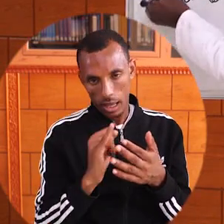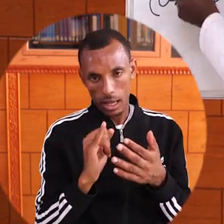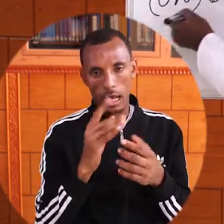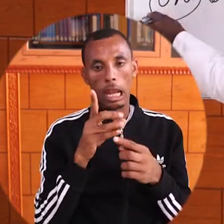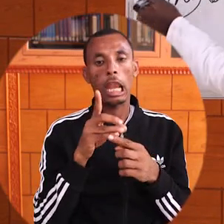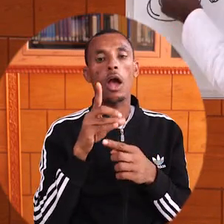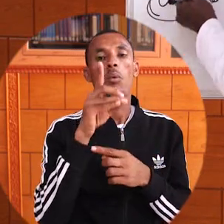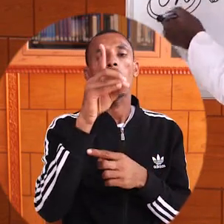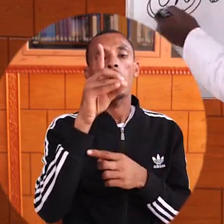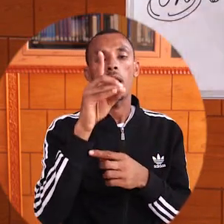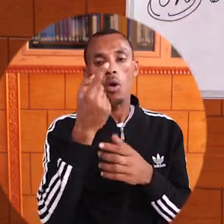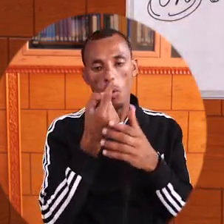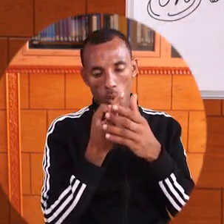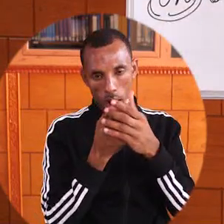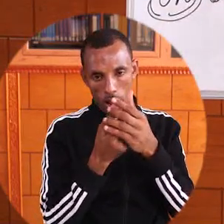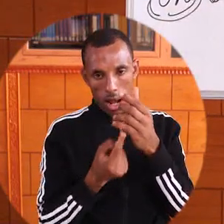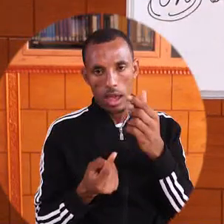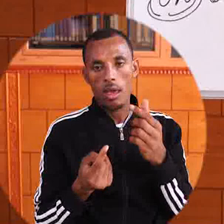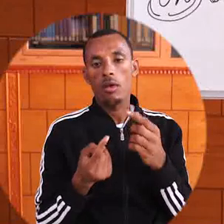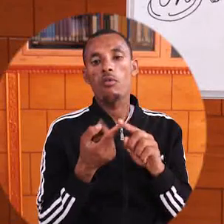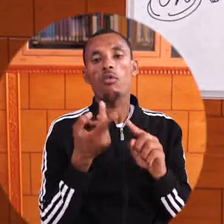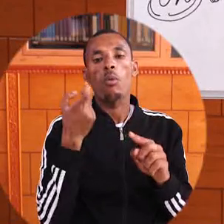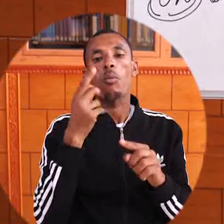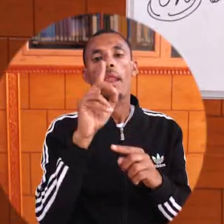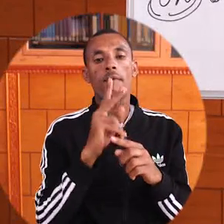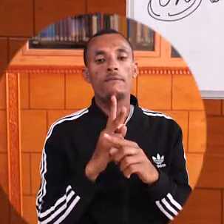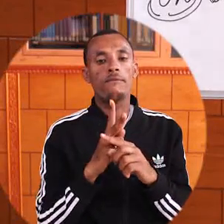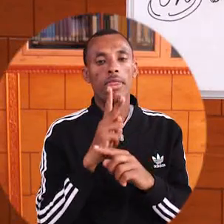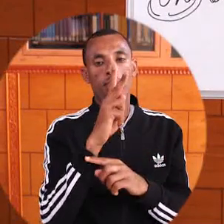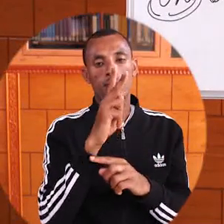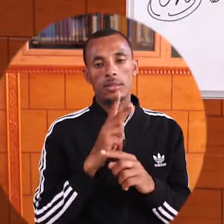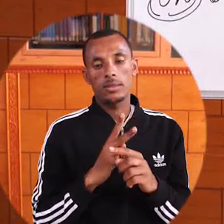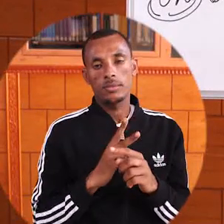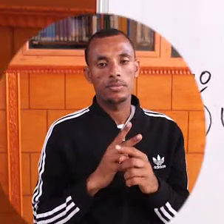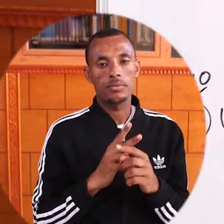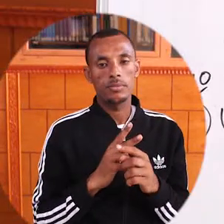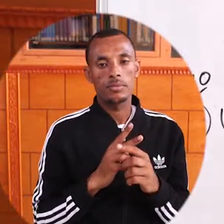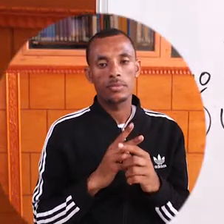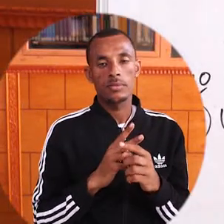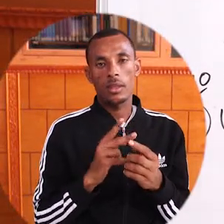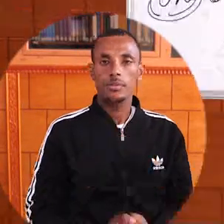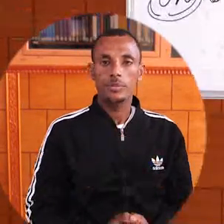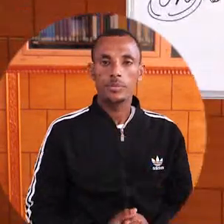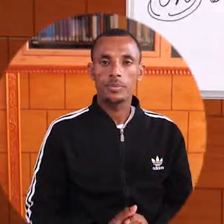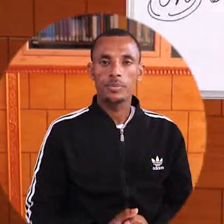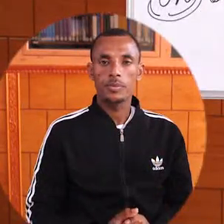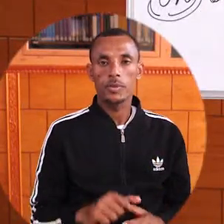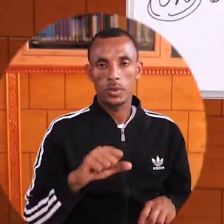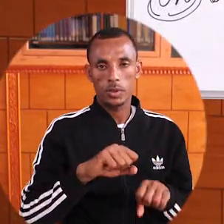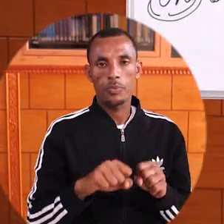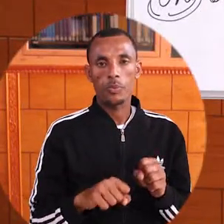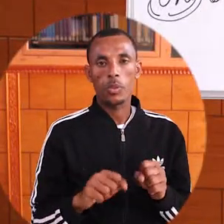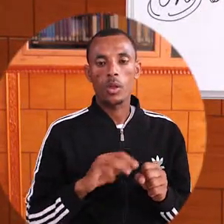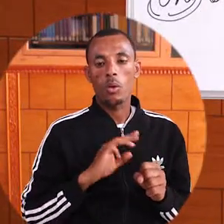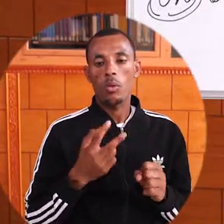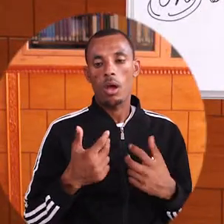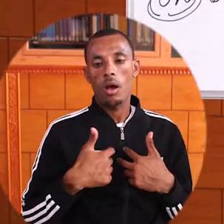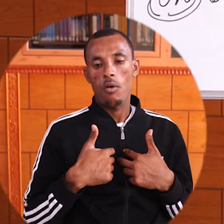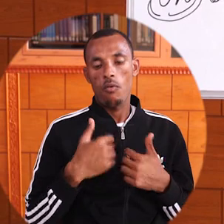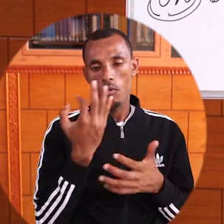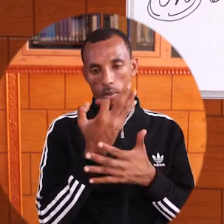from only from one vertex, not all possible diagonal in a given polygon. So we have a